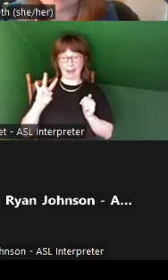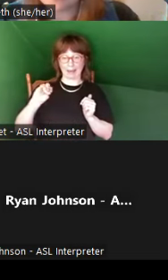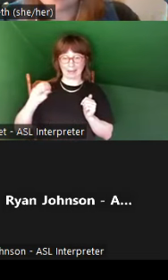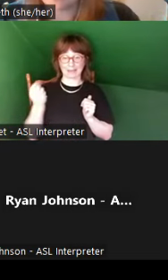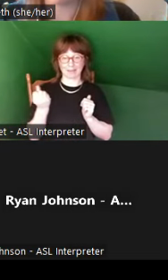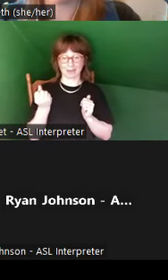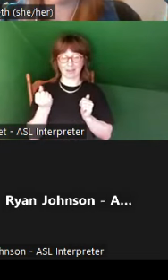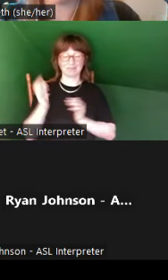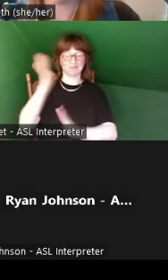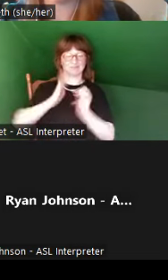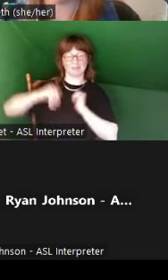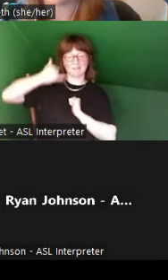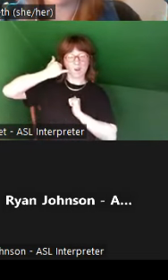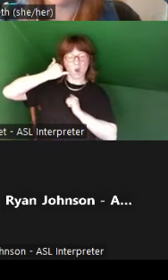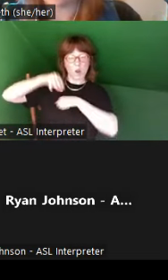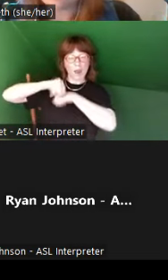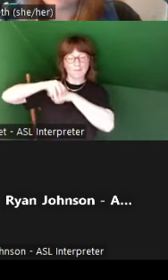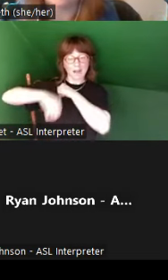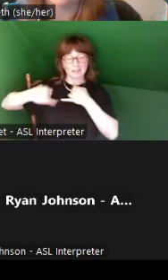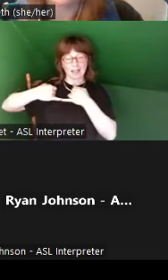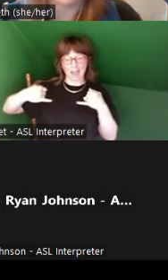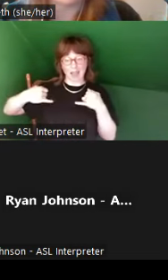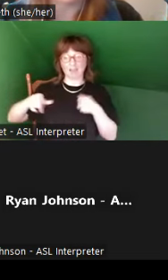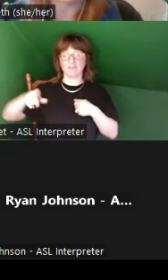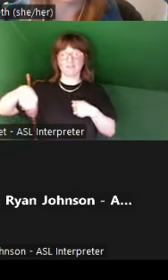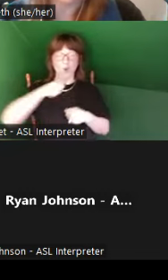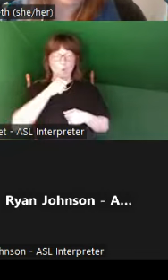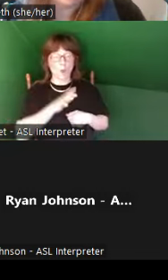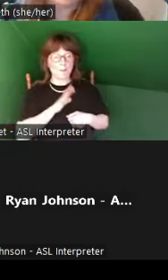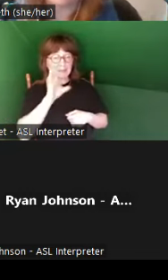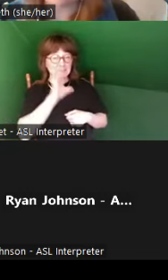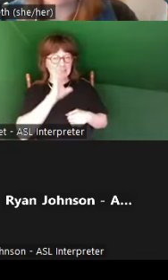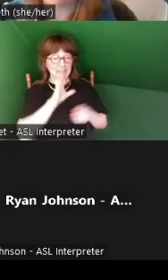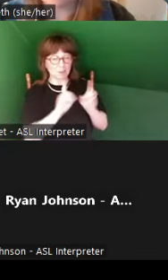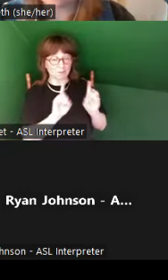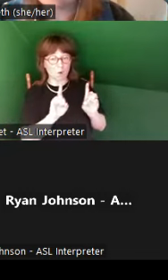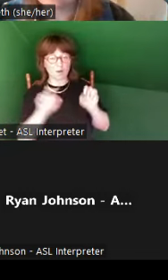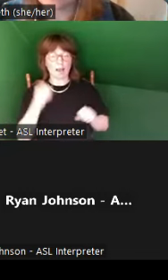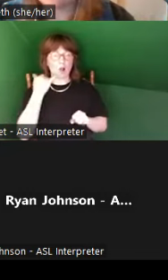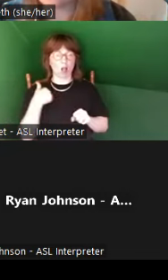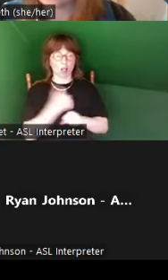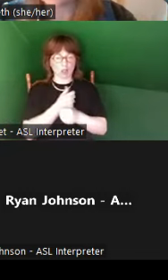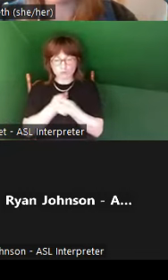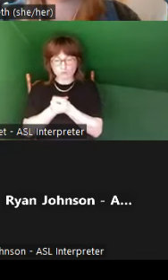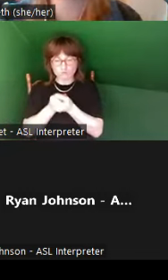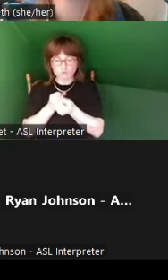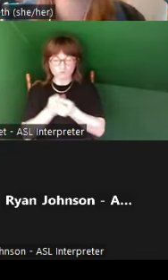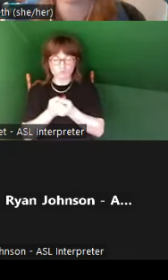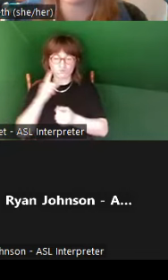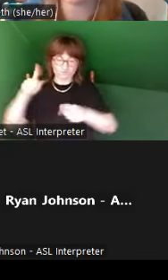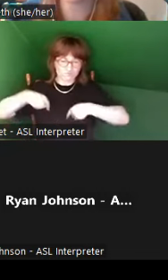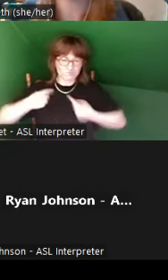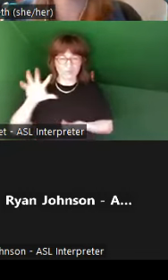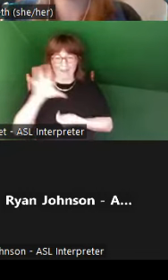advice helpline, helping women who were seeking divorce. We've been at it for almost 50 years, and during that time,